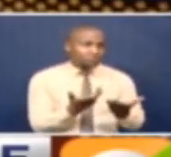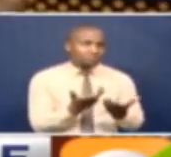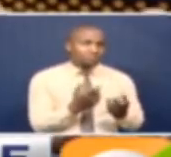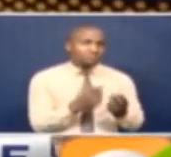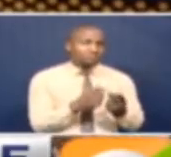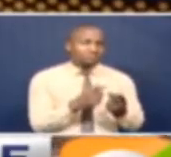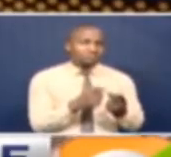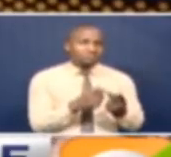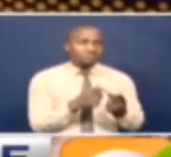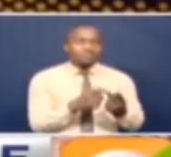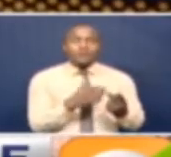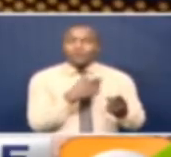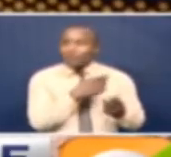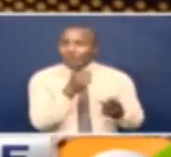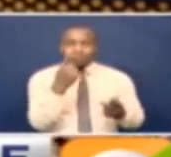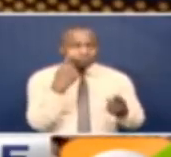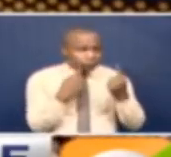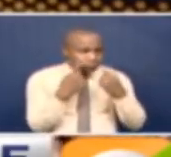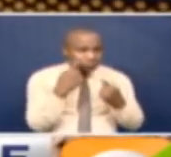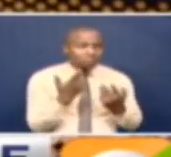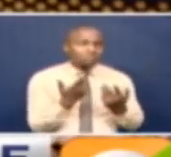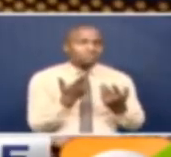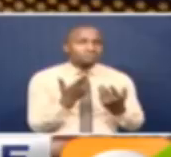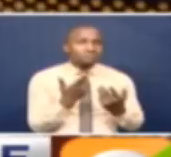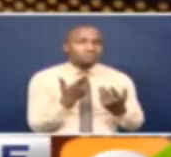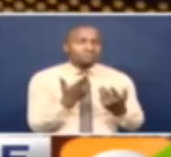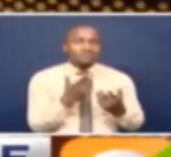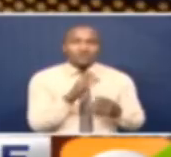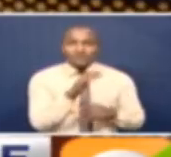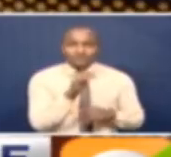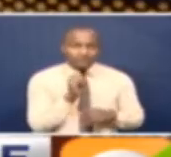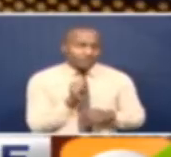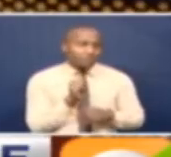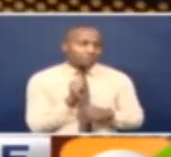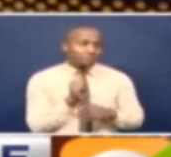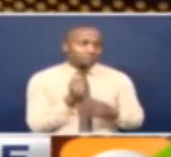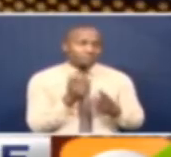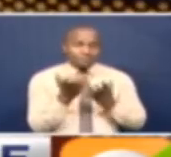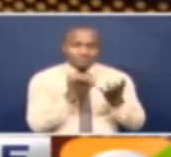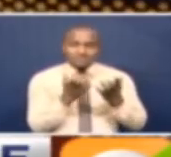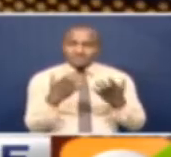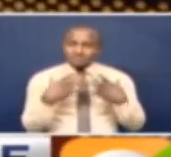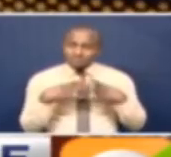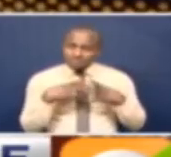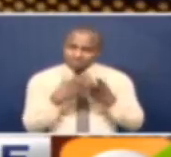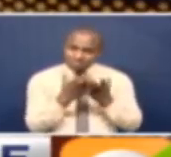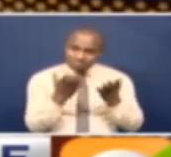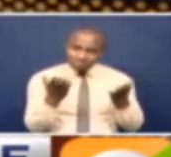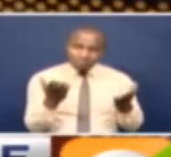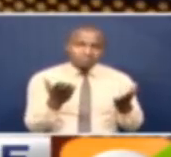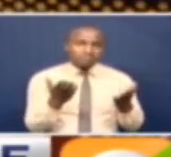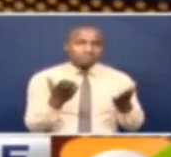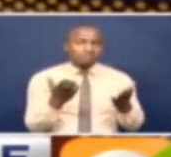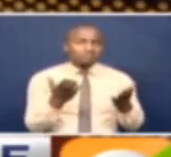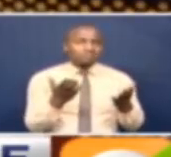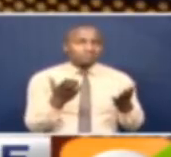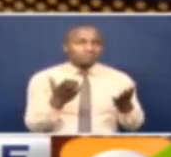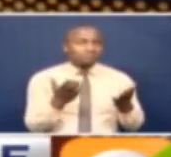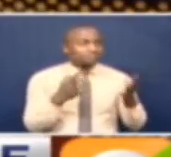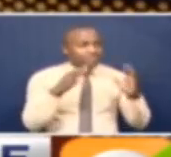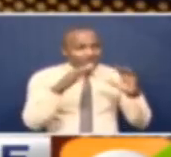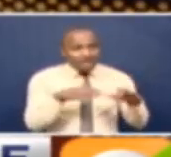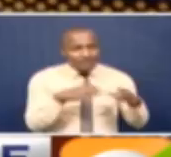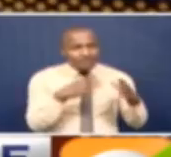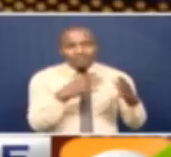cry across board from the members of the business community about, you know, heavy,